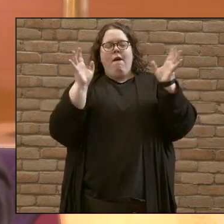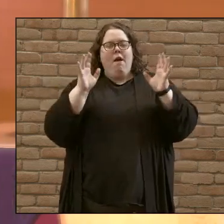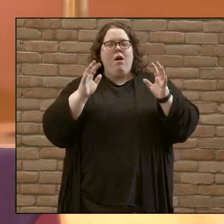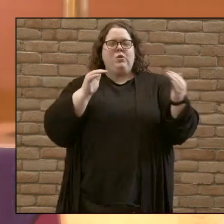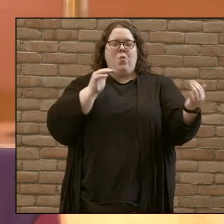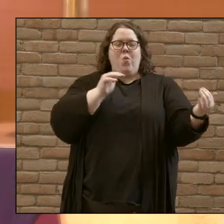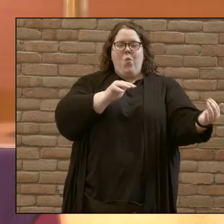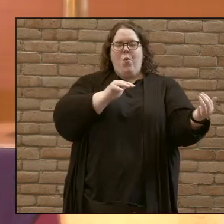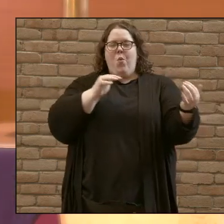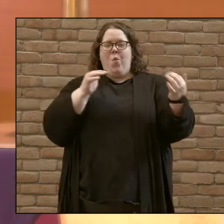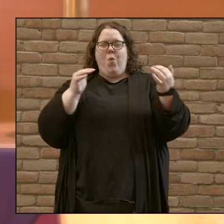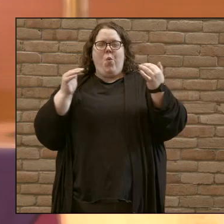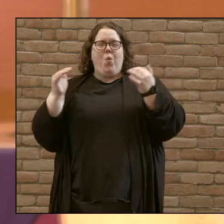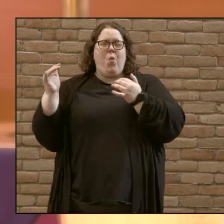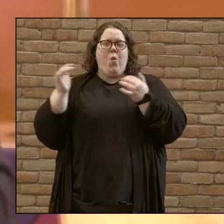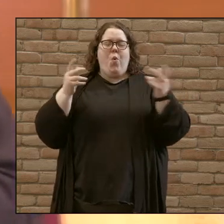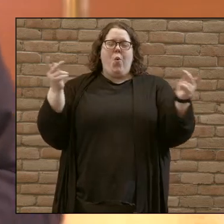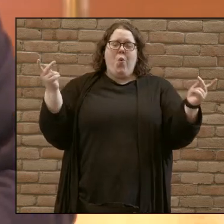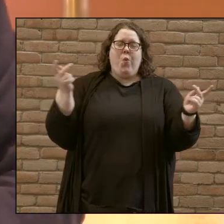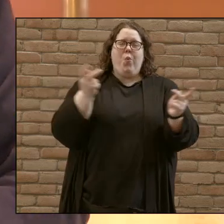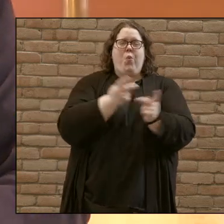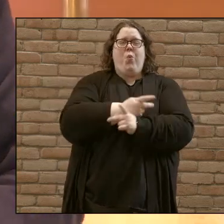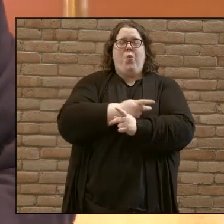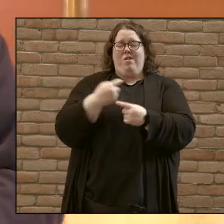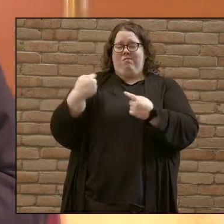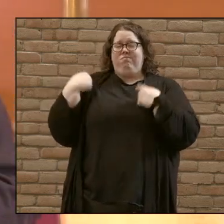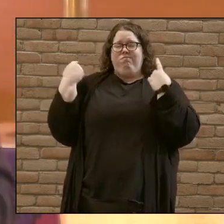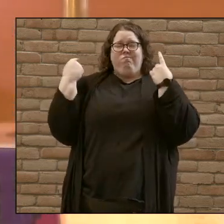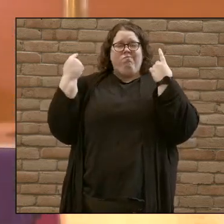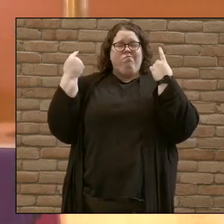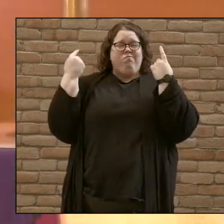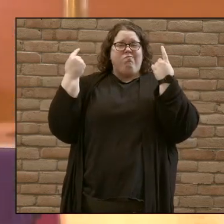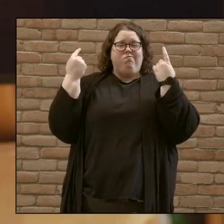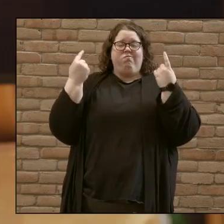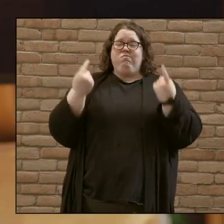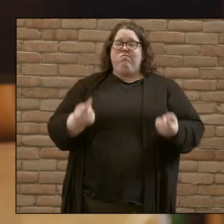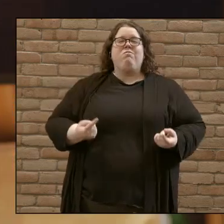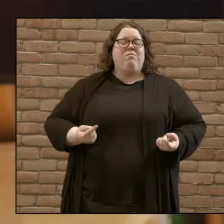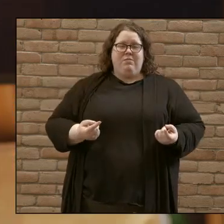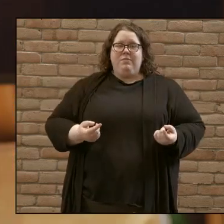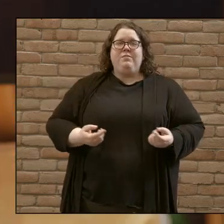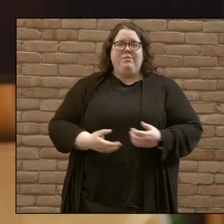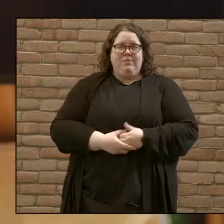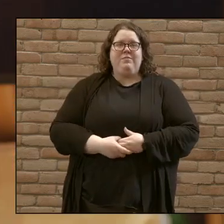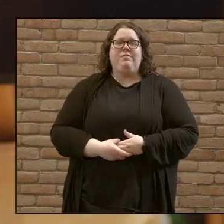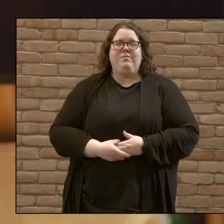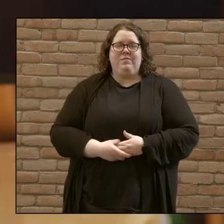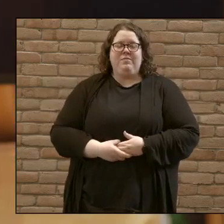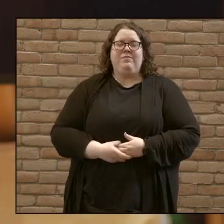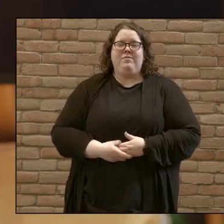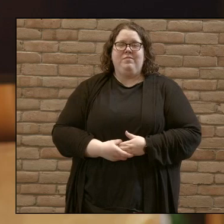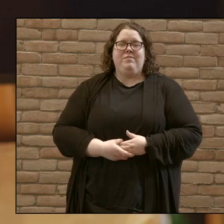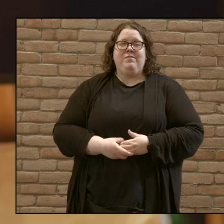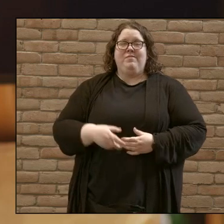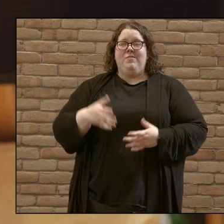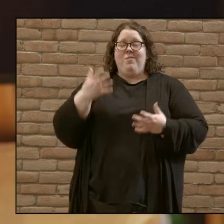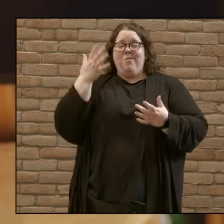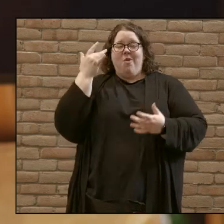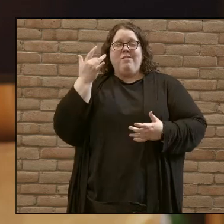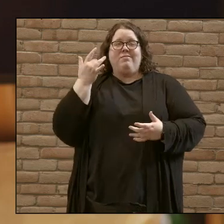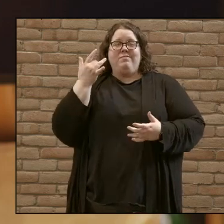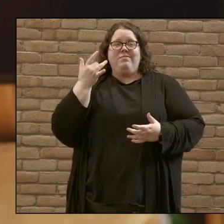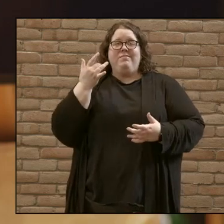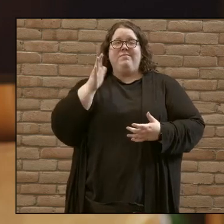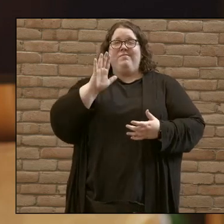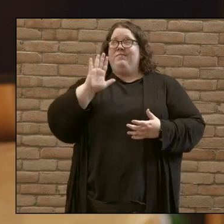human history has ever known to make peace with his creation,